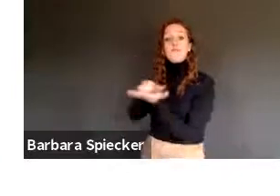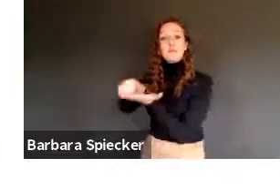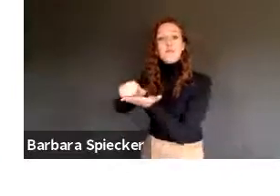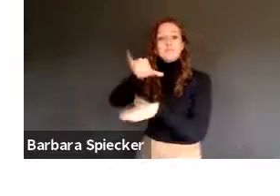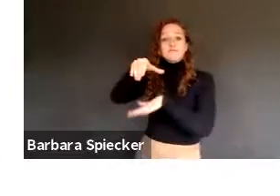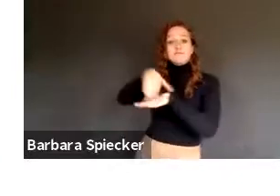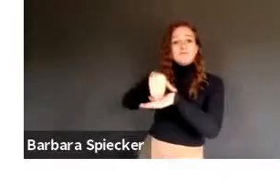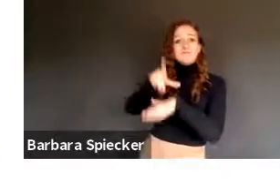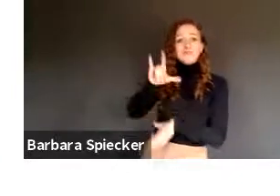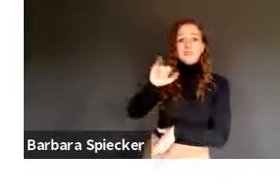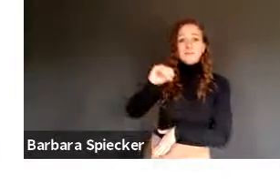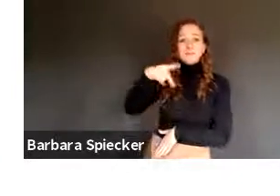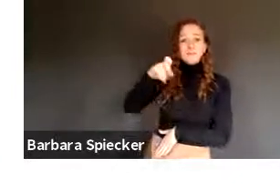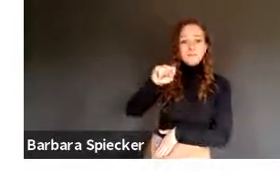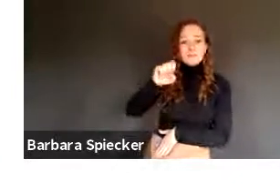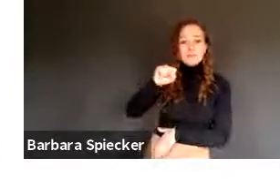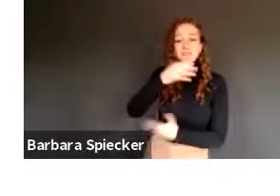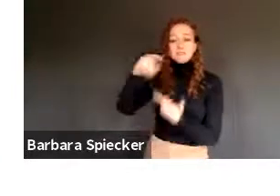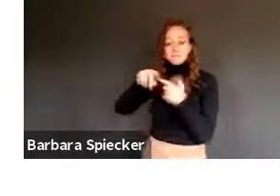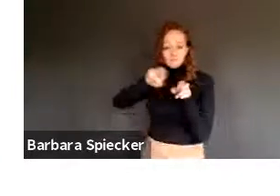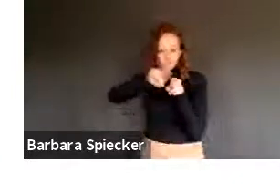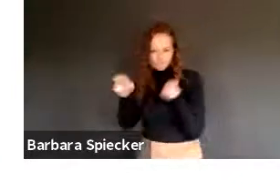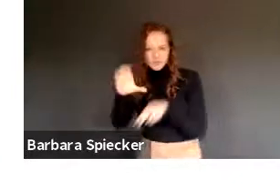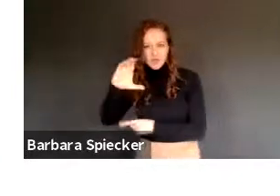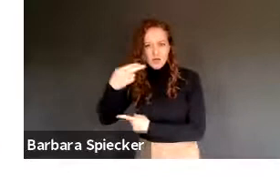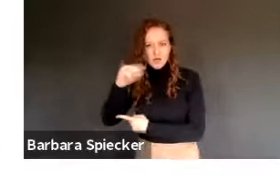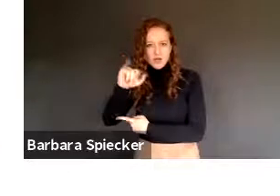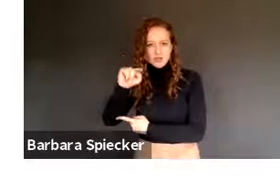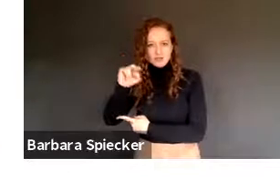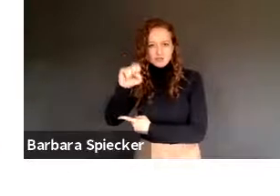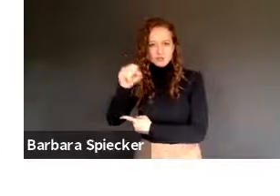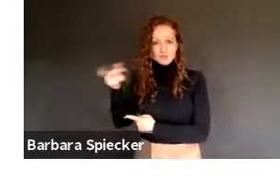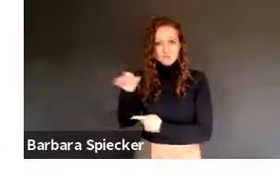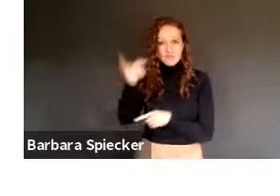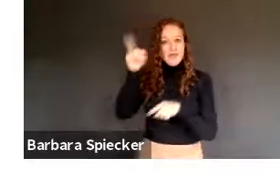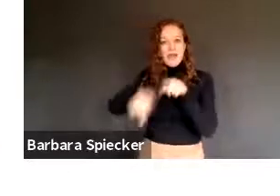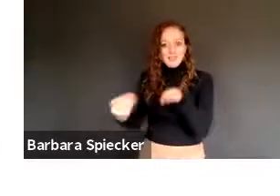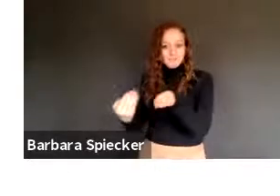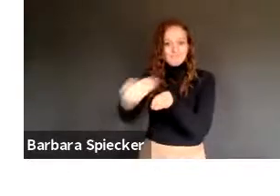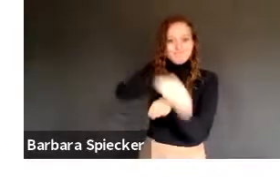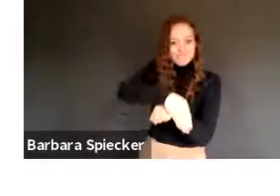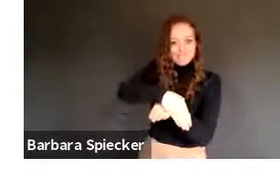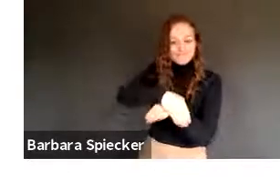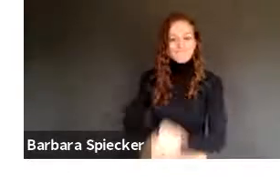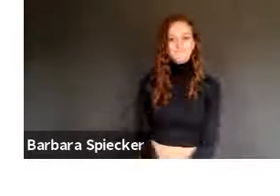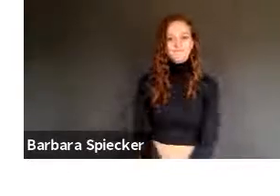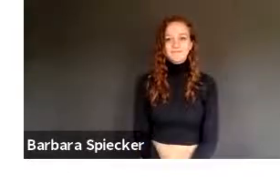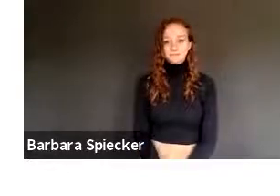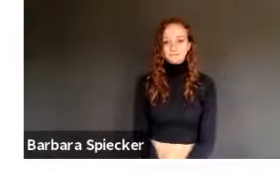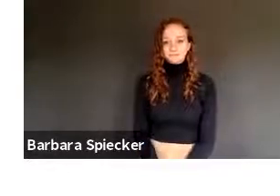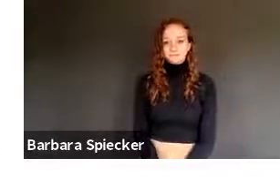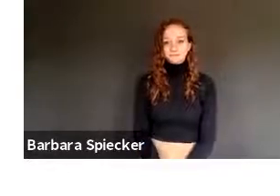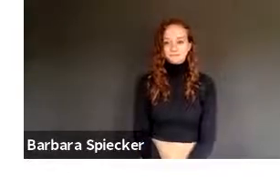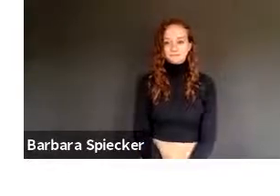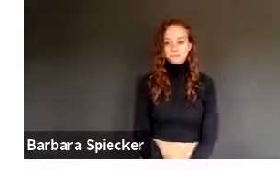plot. And that's copper paint. That paint excluded herbivores like limpets and chitons that don't like